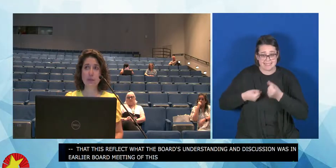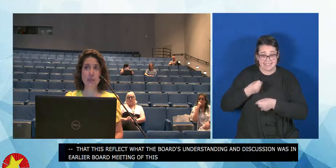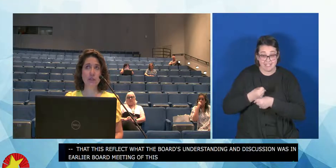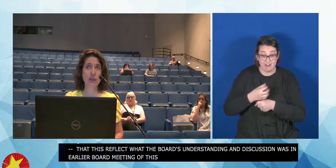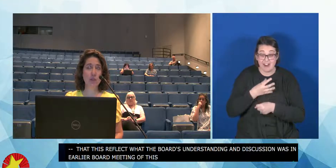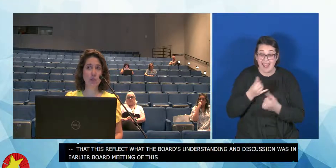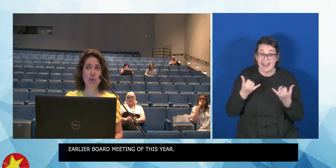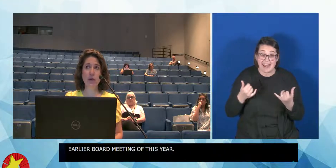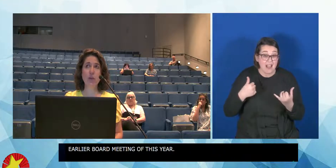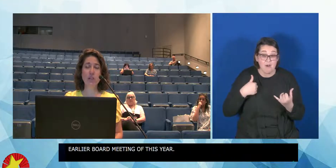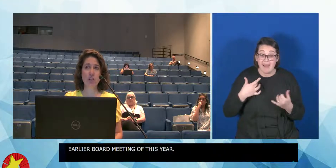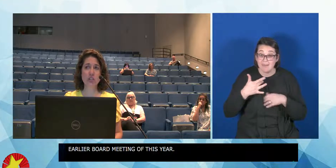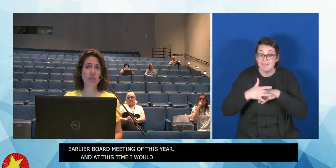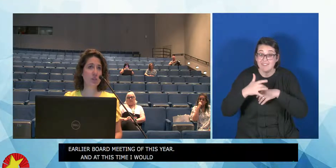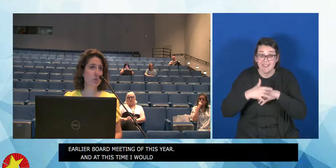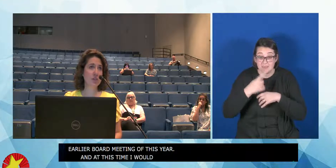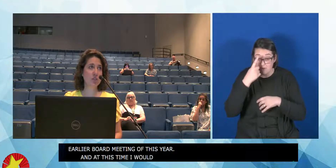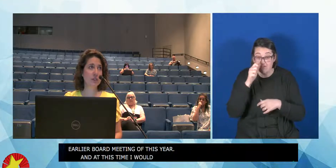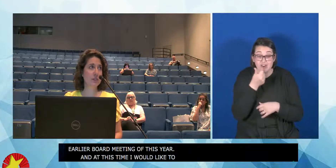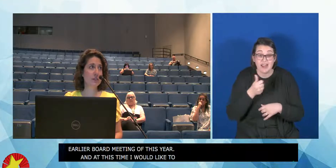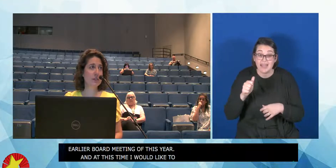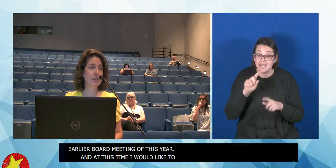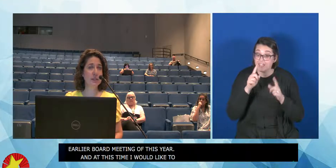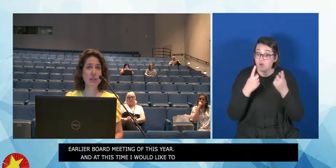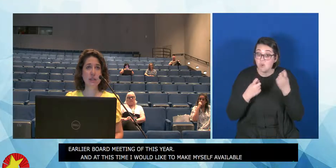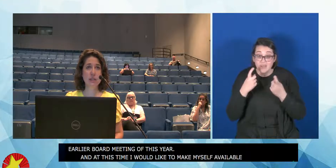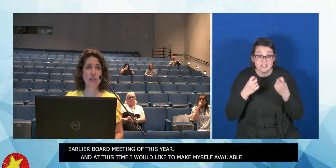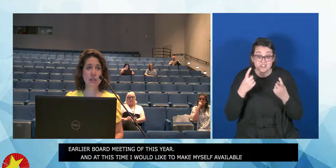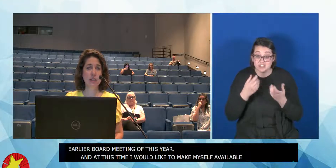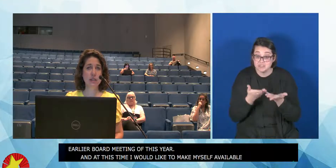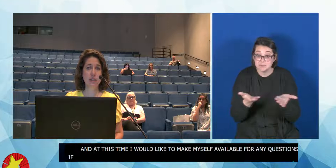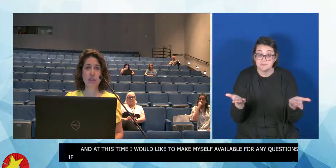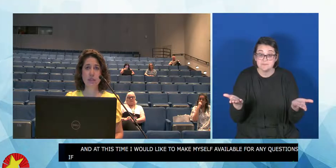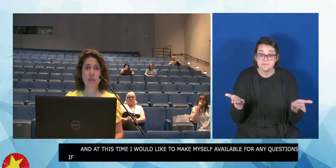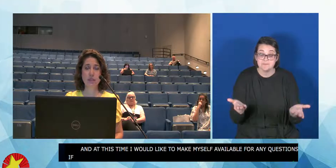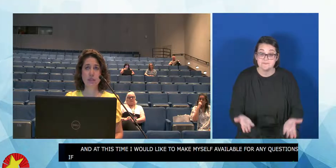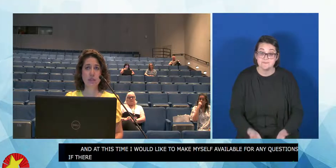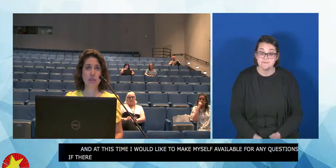make myself available for any questions, if there's questions.